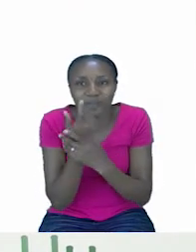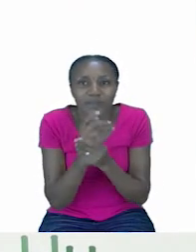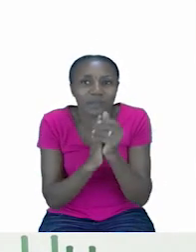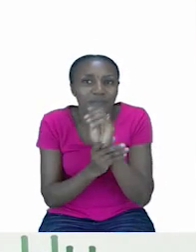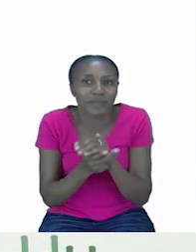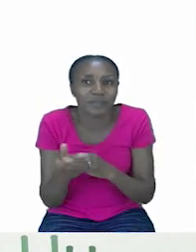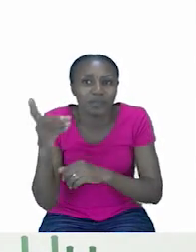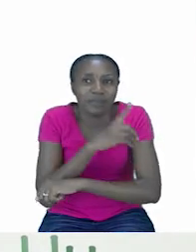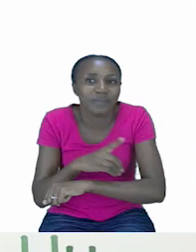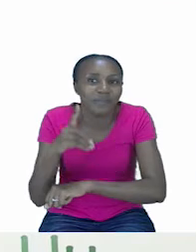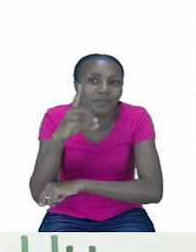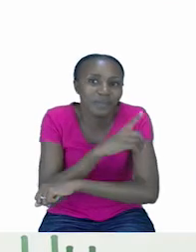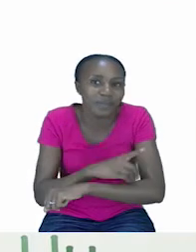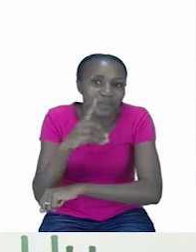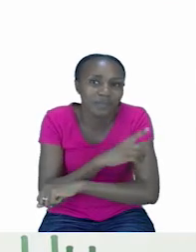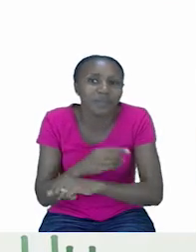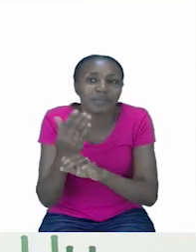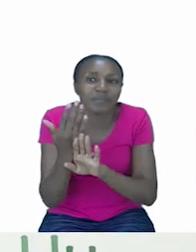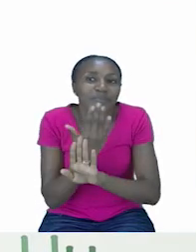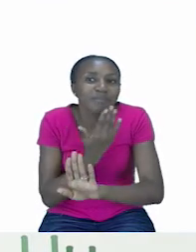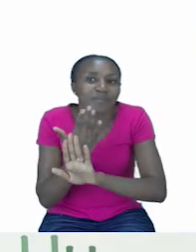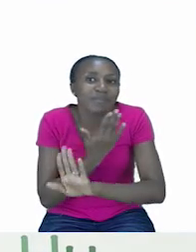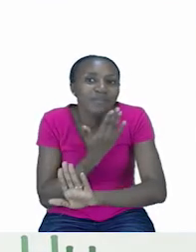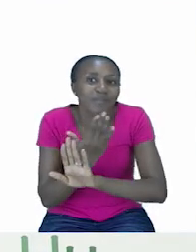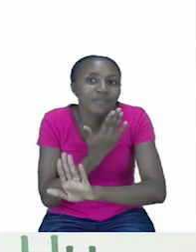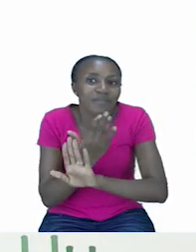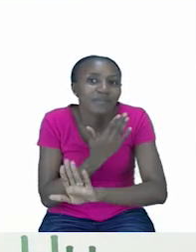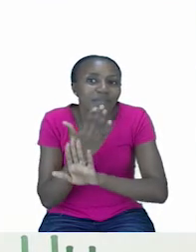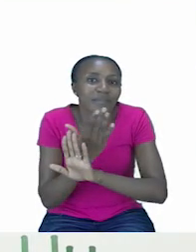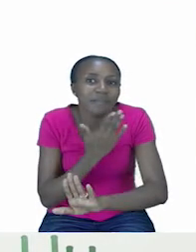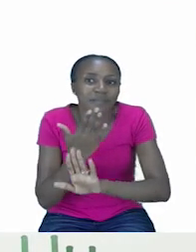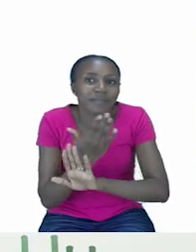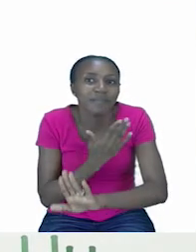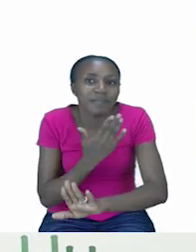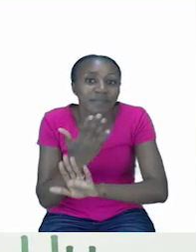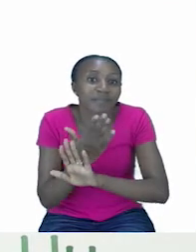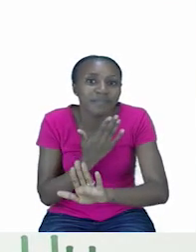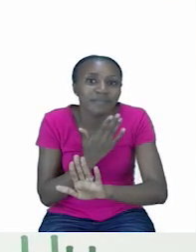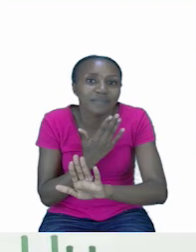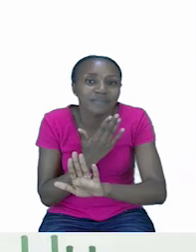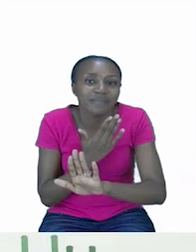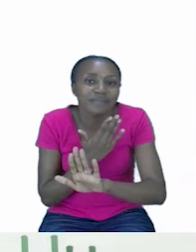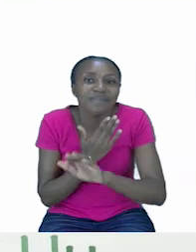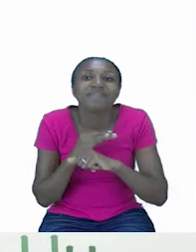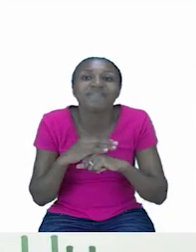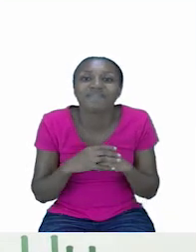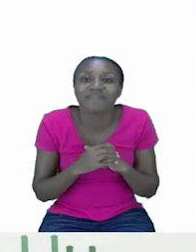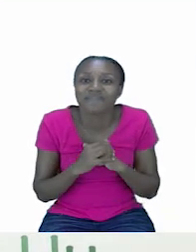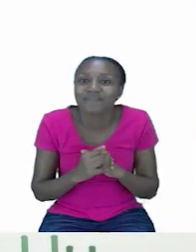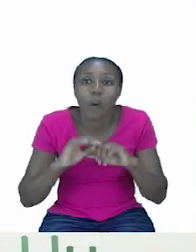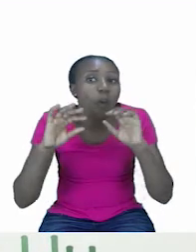Sanitize every day so the germs can stay away.